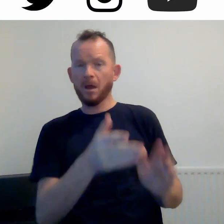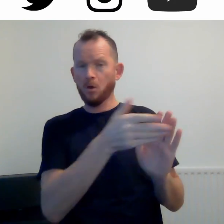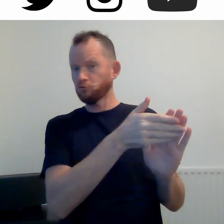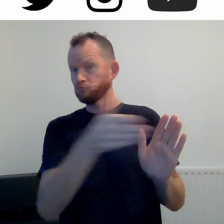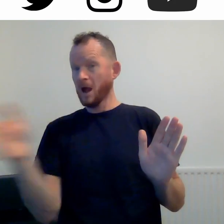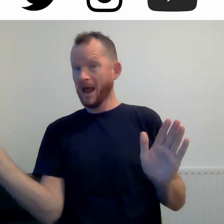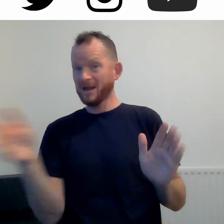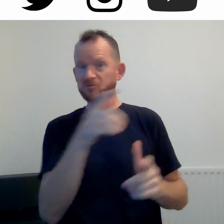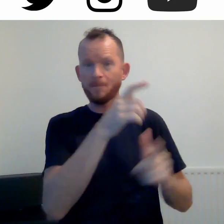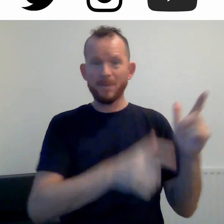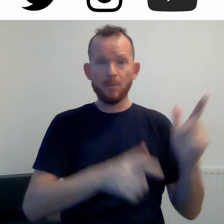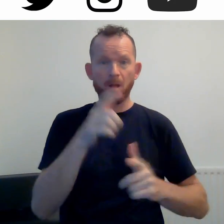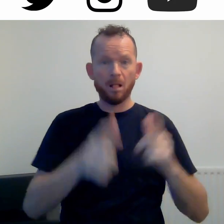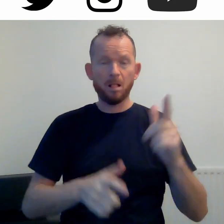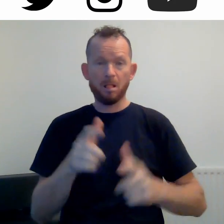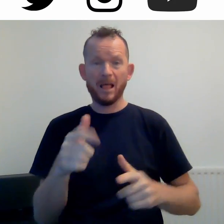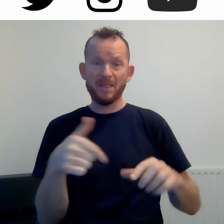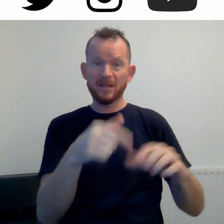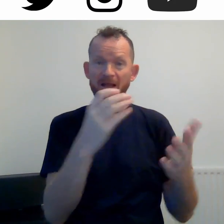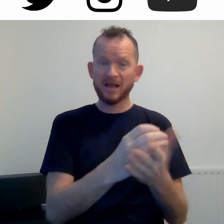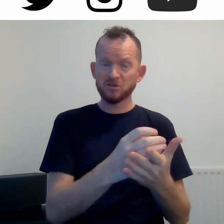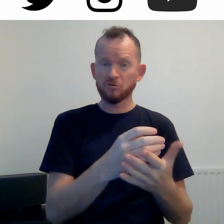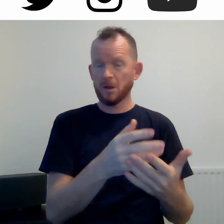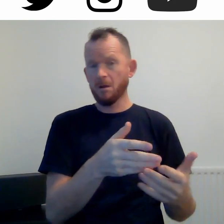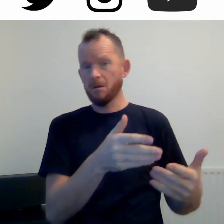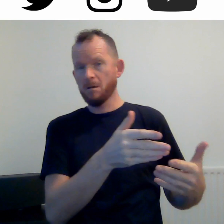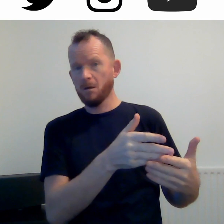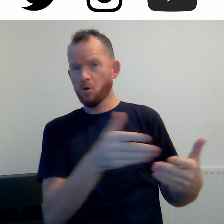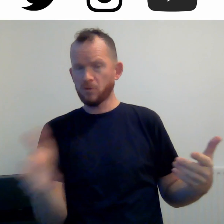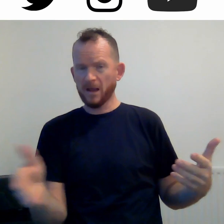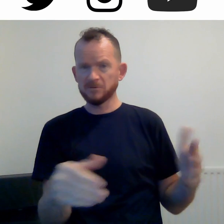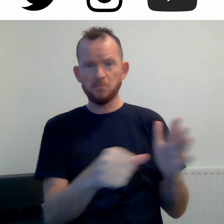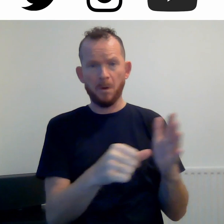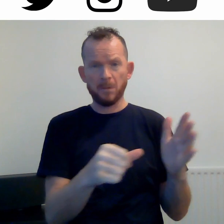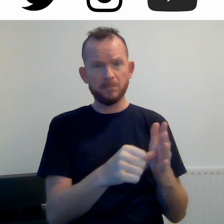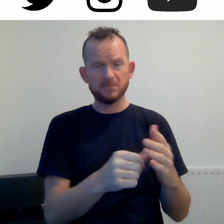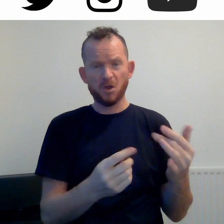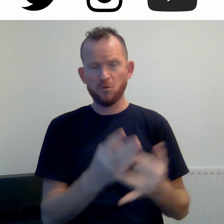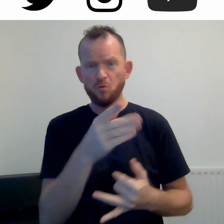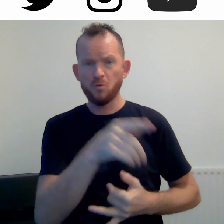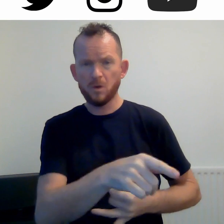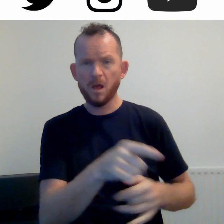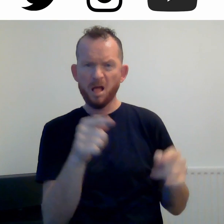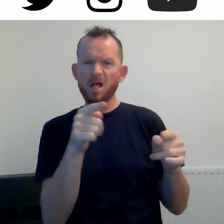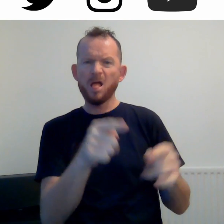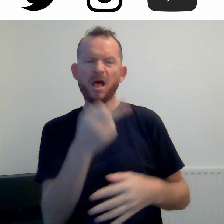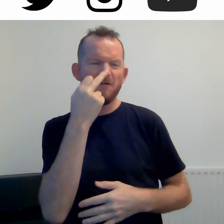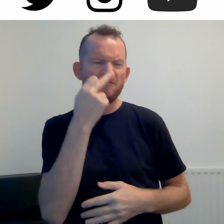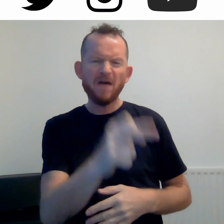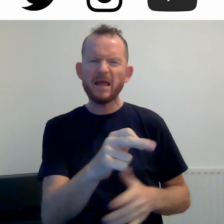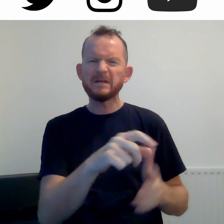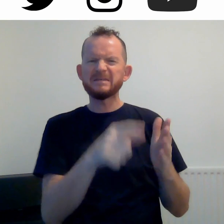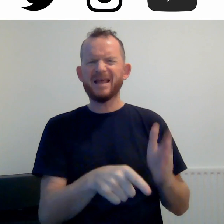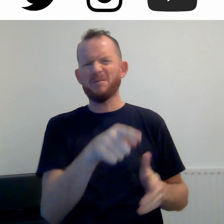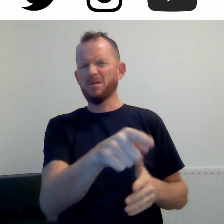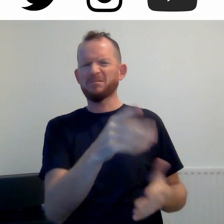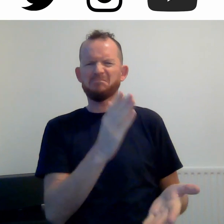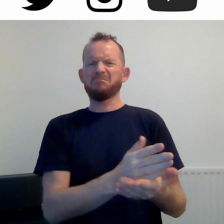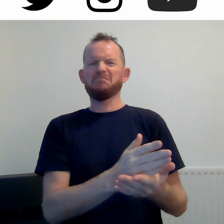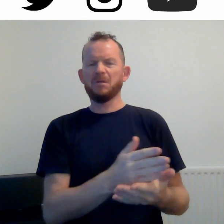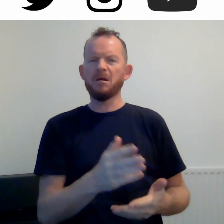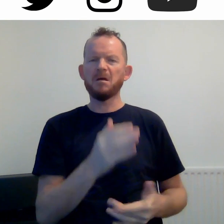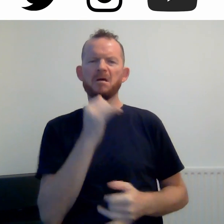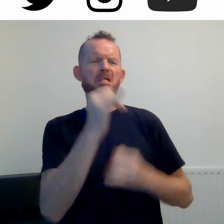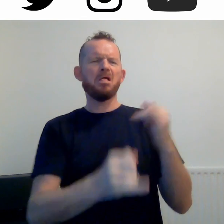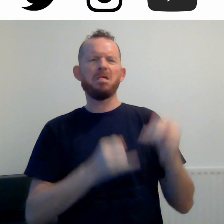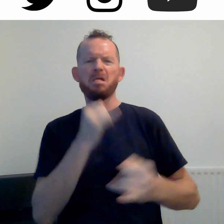as disabled. There's a whole range of people who fall into this category, who face a whole range of issues because of it, from accusations of faking